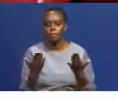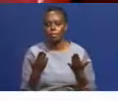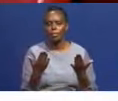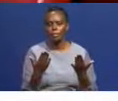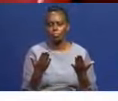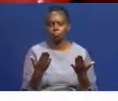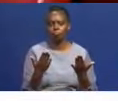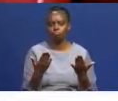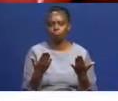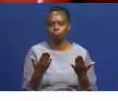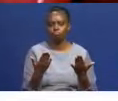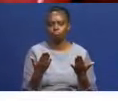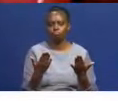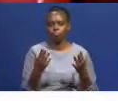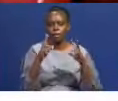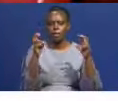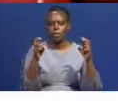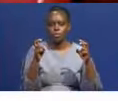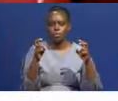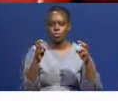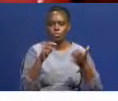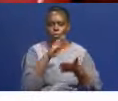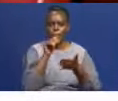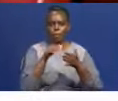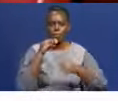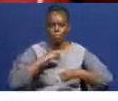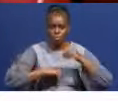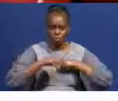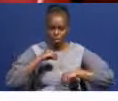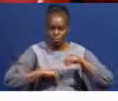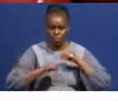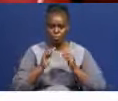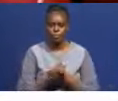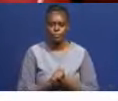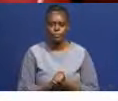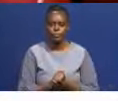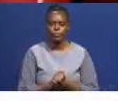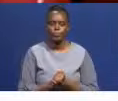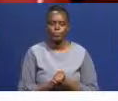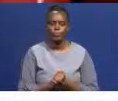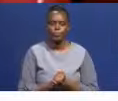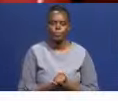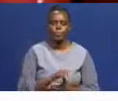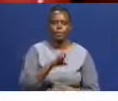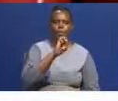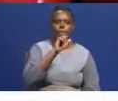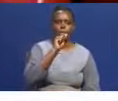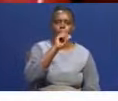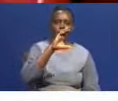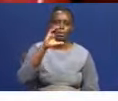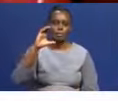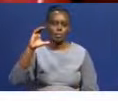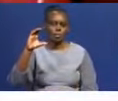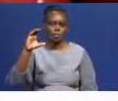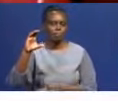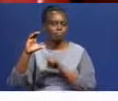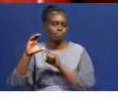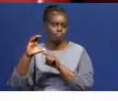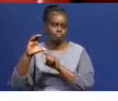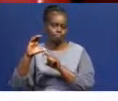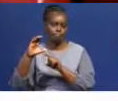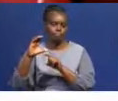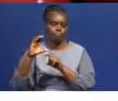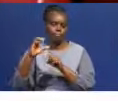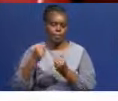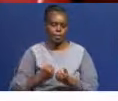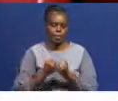my colleagues have also addressed is the issue of corruption. Mr. Speaker, the EACC is letting the country